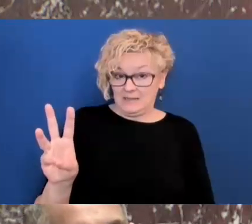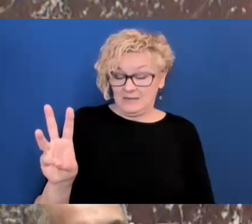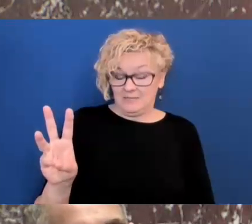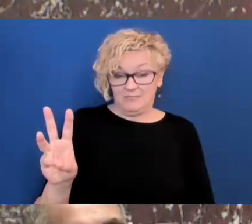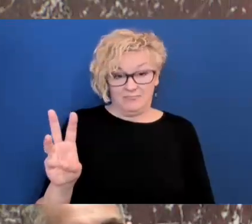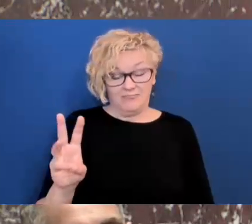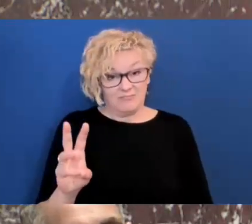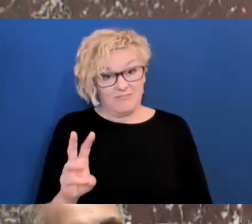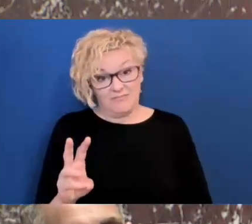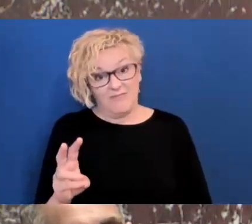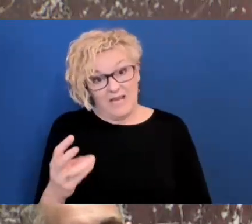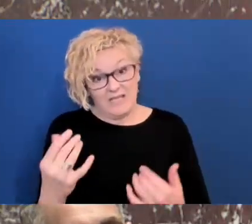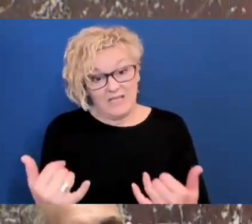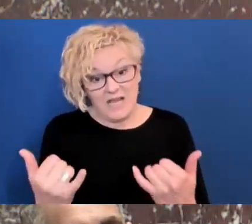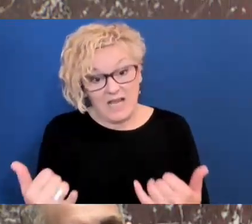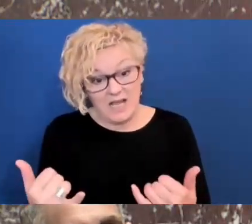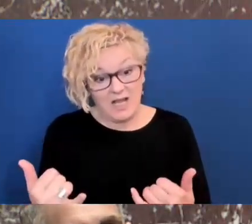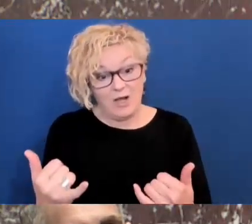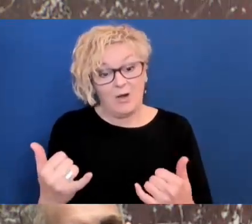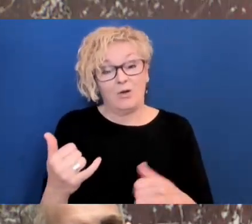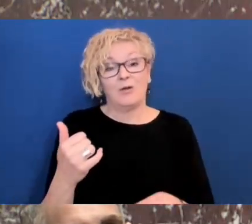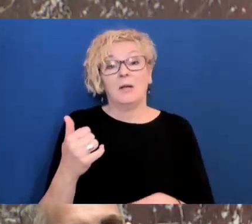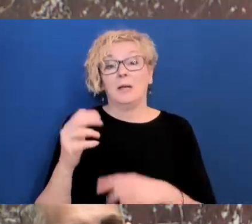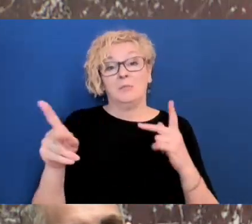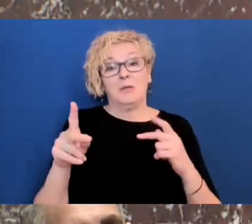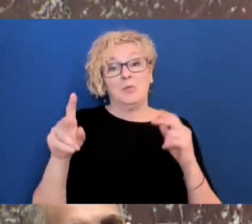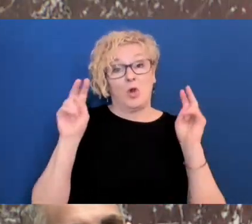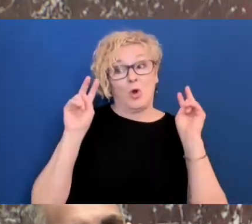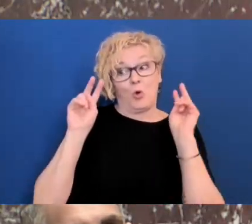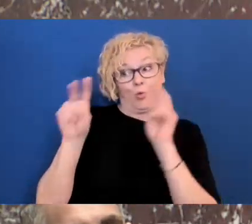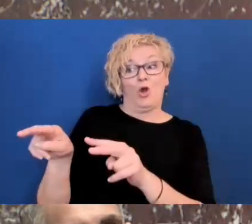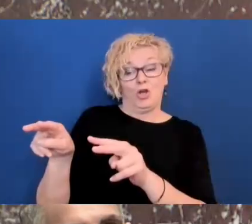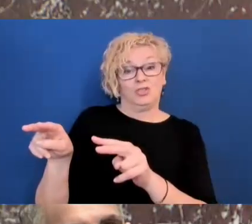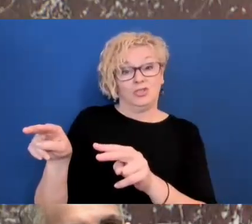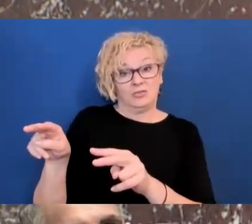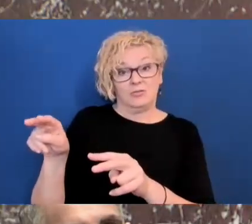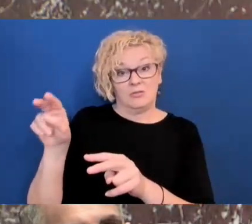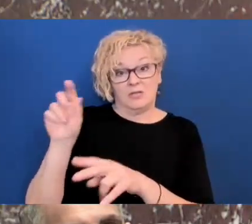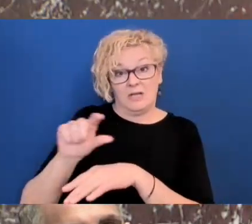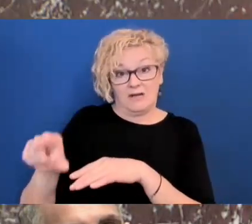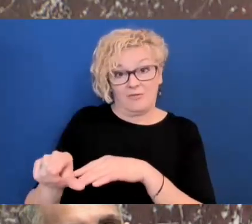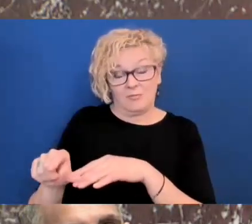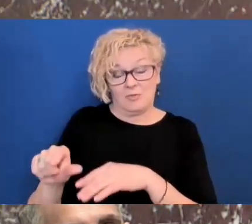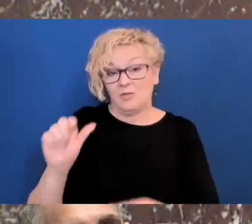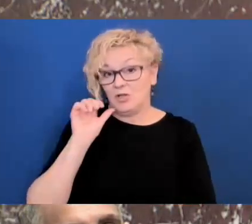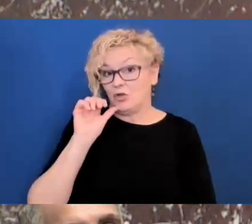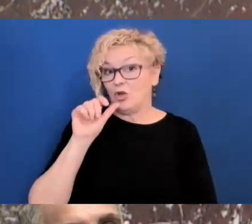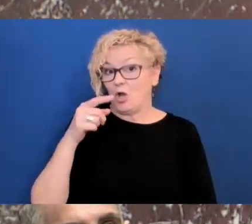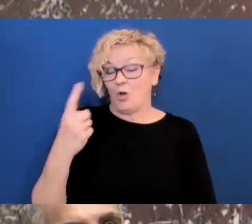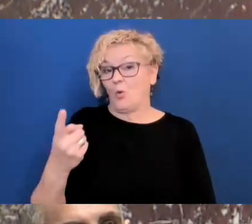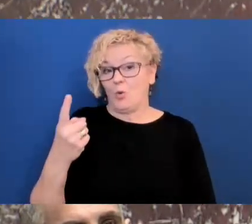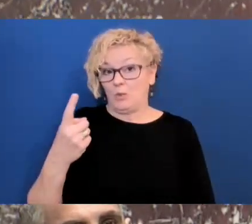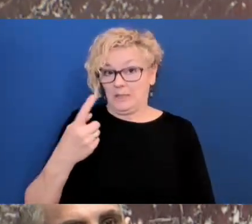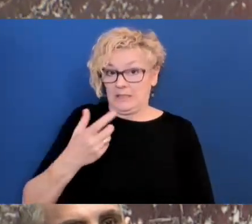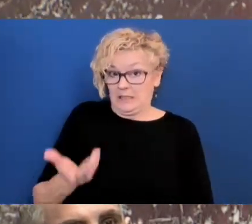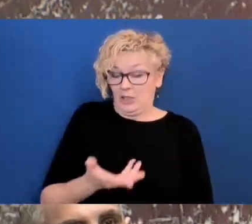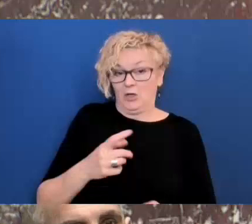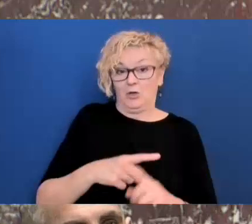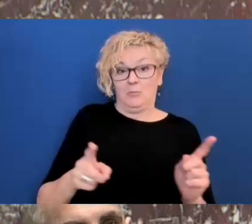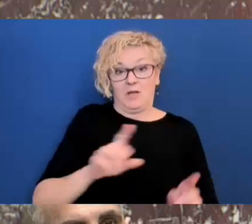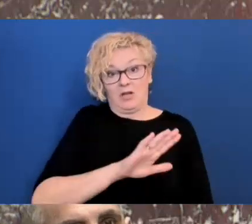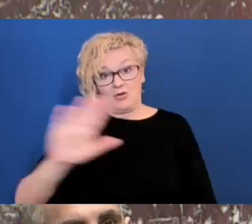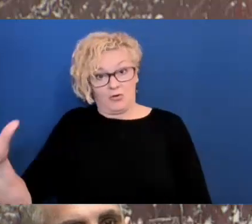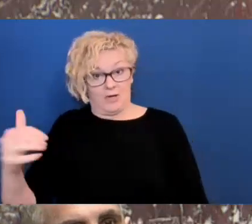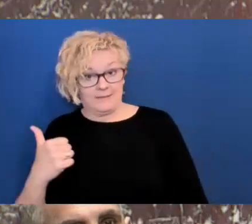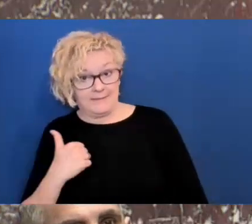does next. It's not just Canada watching what this Premier does next. The world